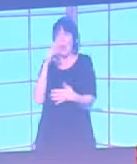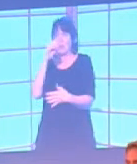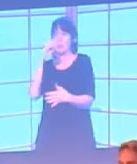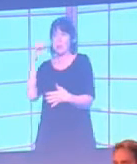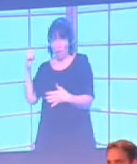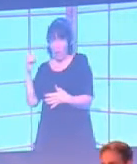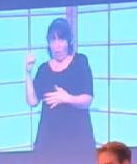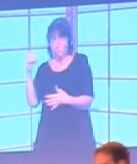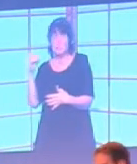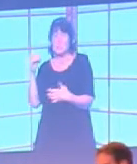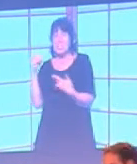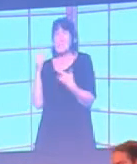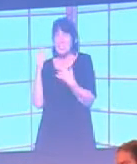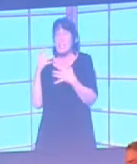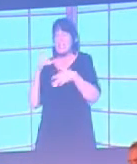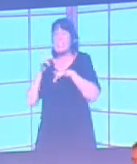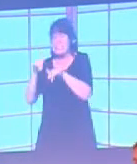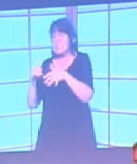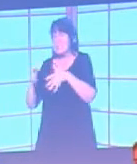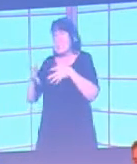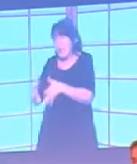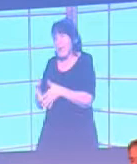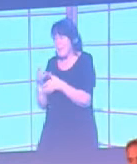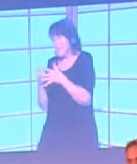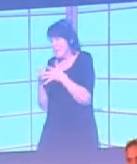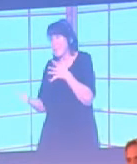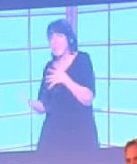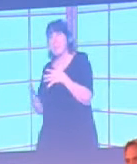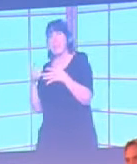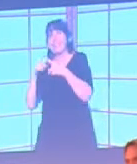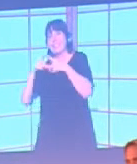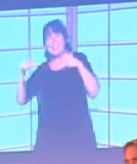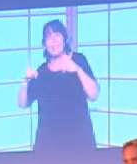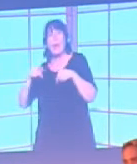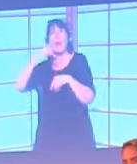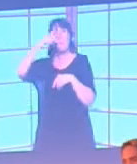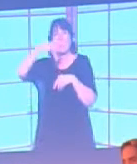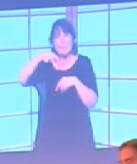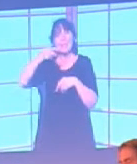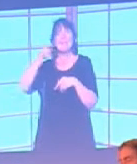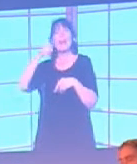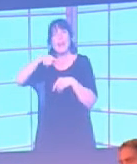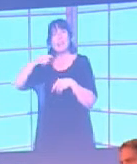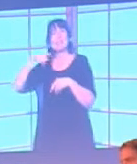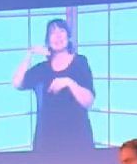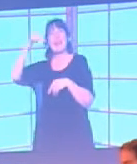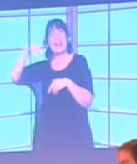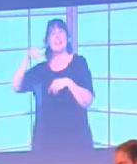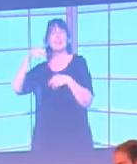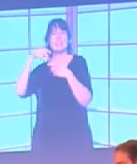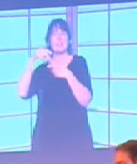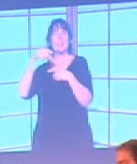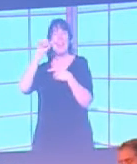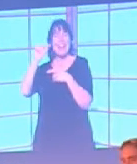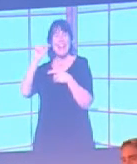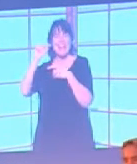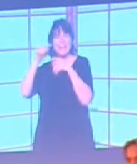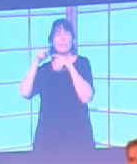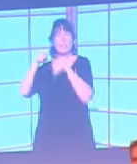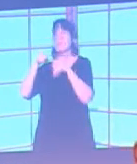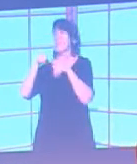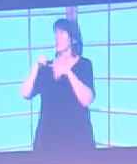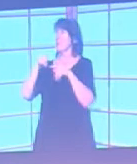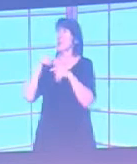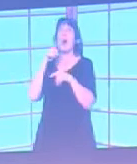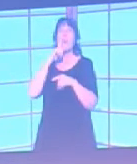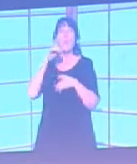of course, available to the PNA. So what is PNA? So Participating National Association. Once that the draw